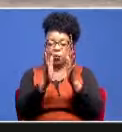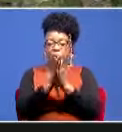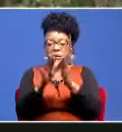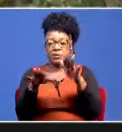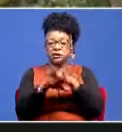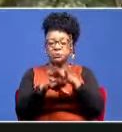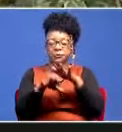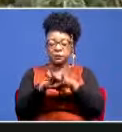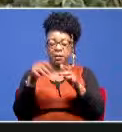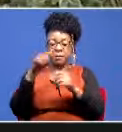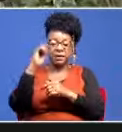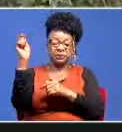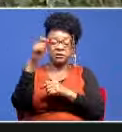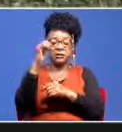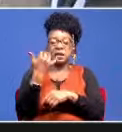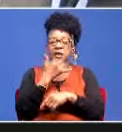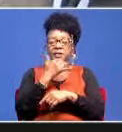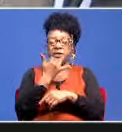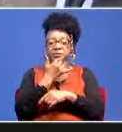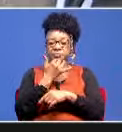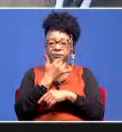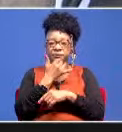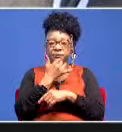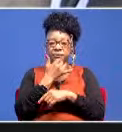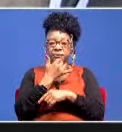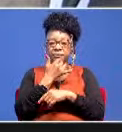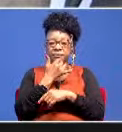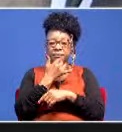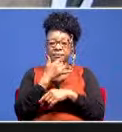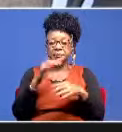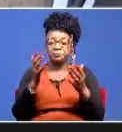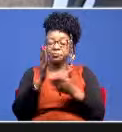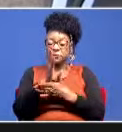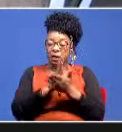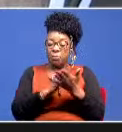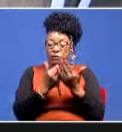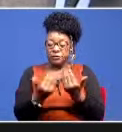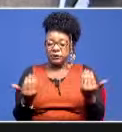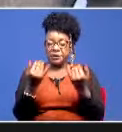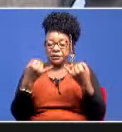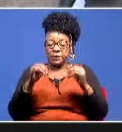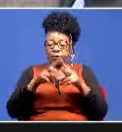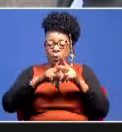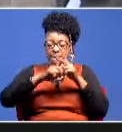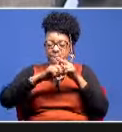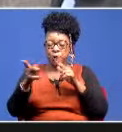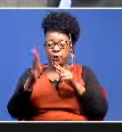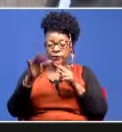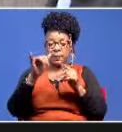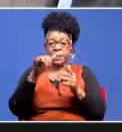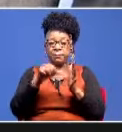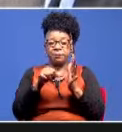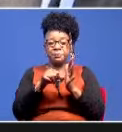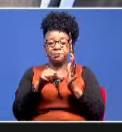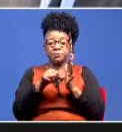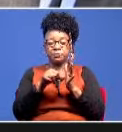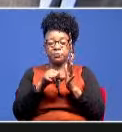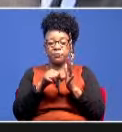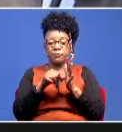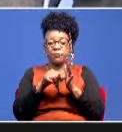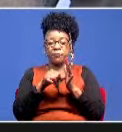Rigathi Gachagua. That some of the children tried to escape the tragedy and they ended